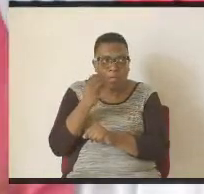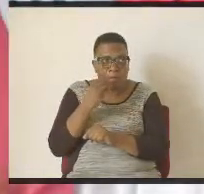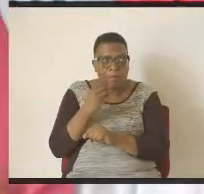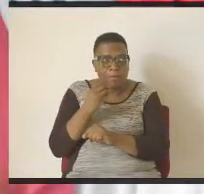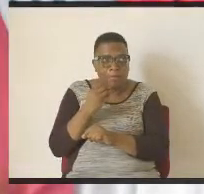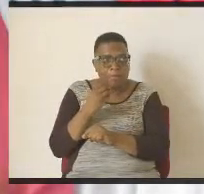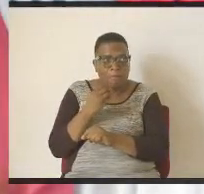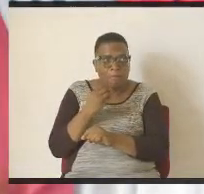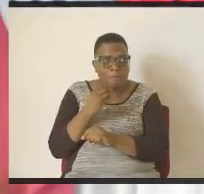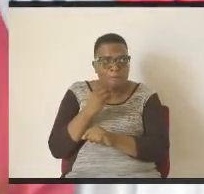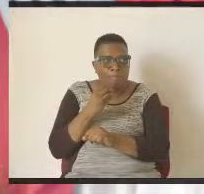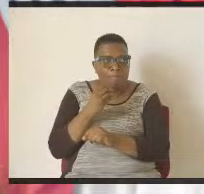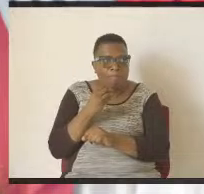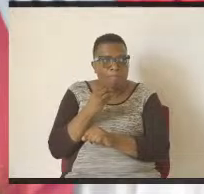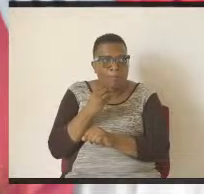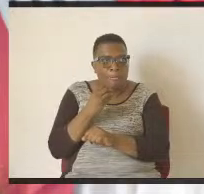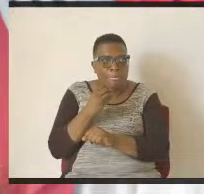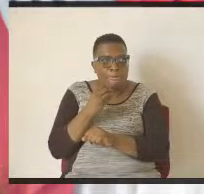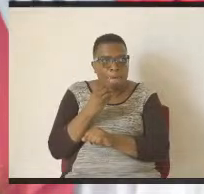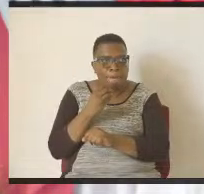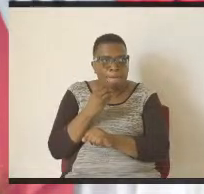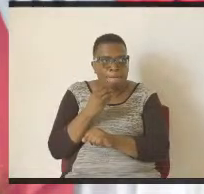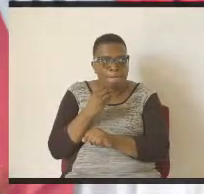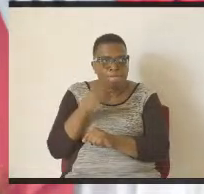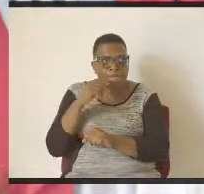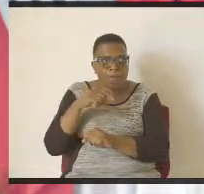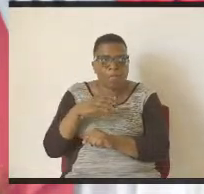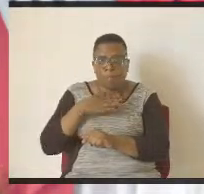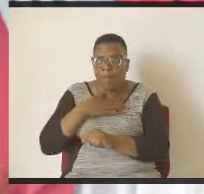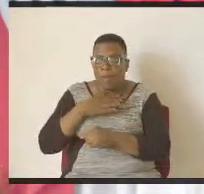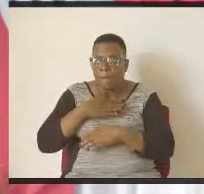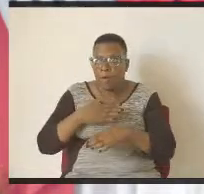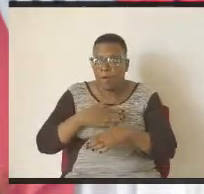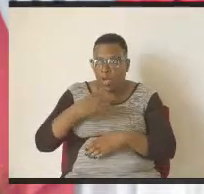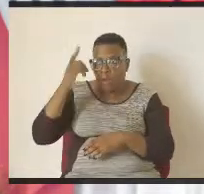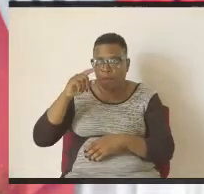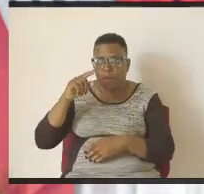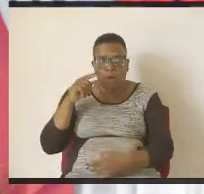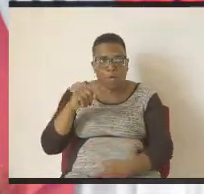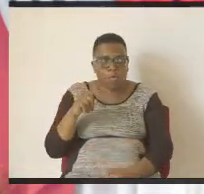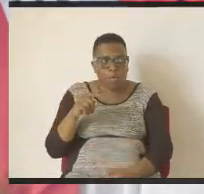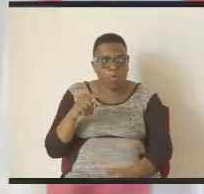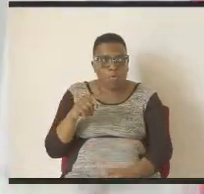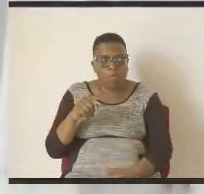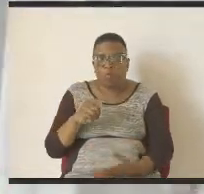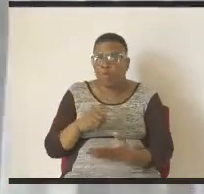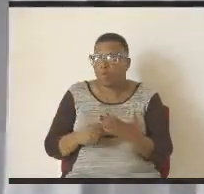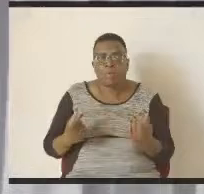11, verse 23 to 26. "Take, eat, this is my body, which is for you." What should we do?